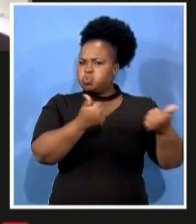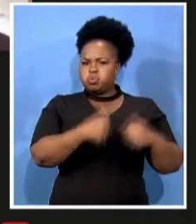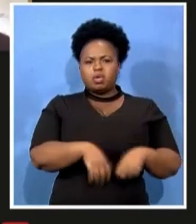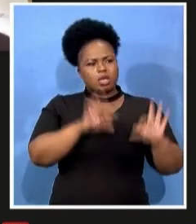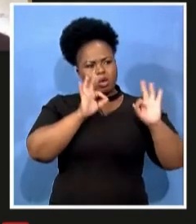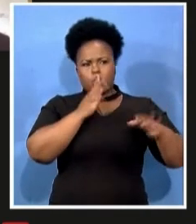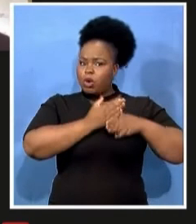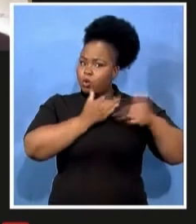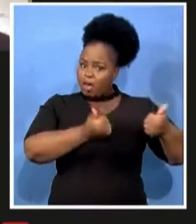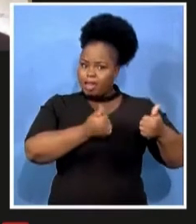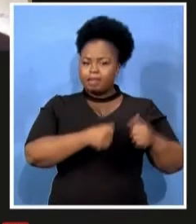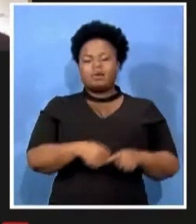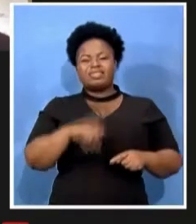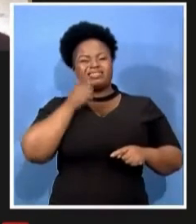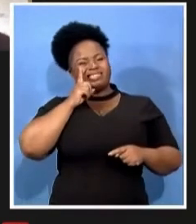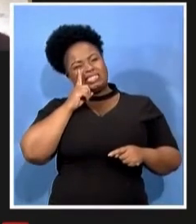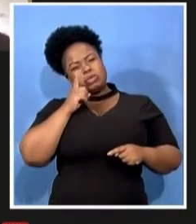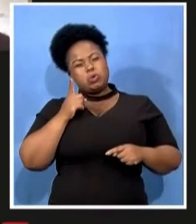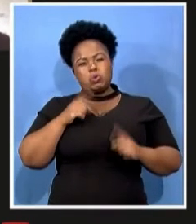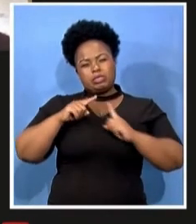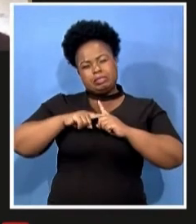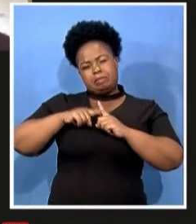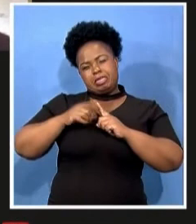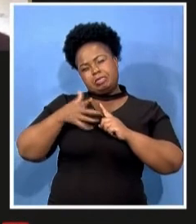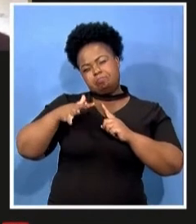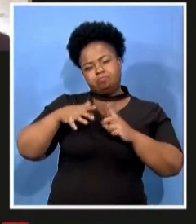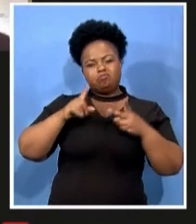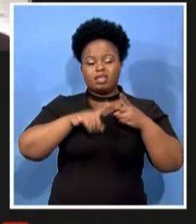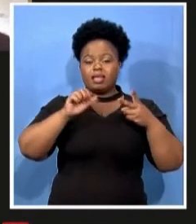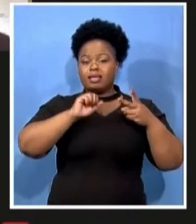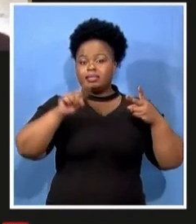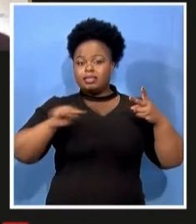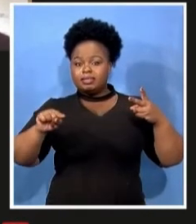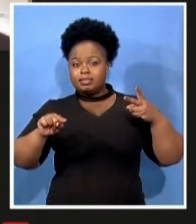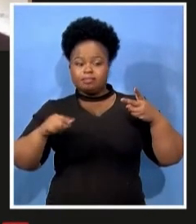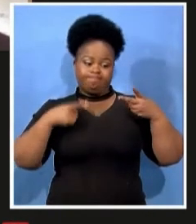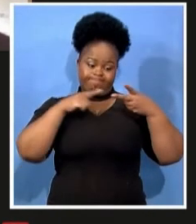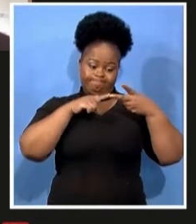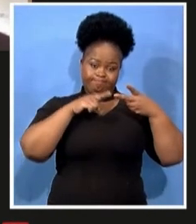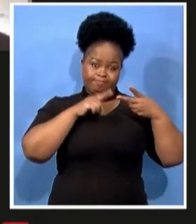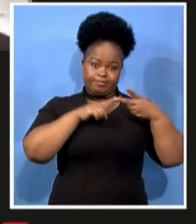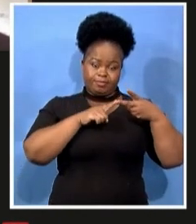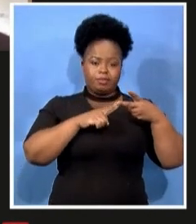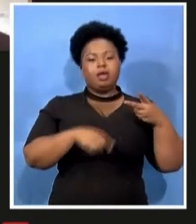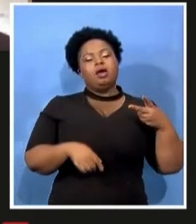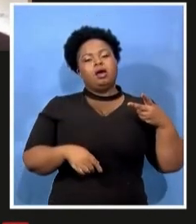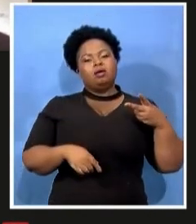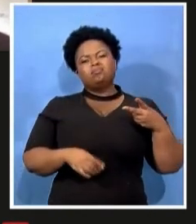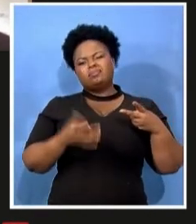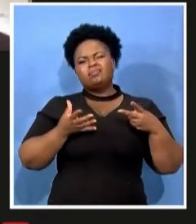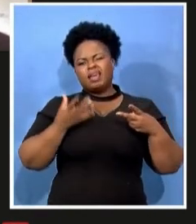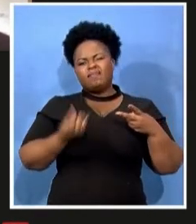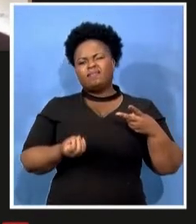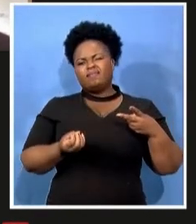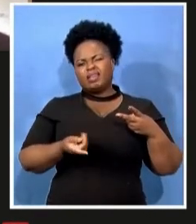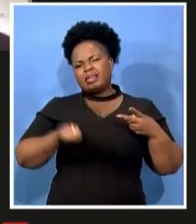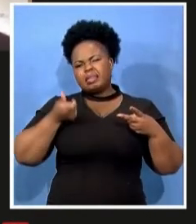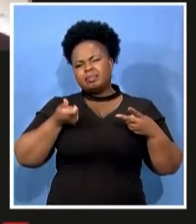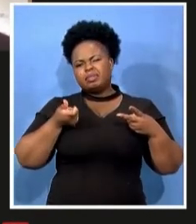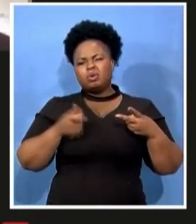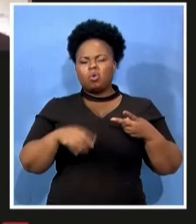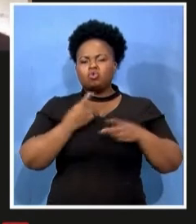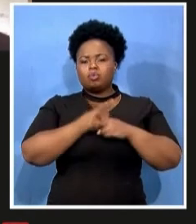Then the AstraZeneca is the other one that has also got some approval in some of the jurisdictions,